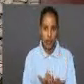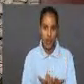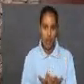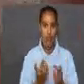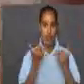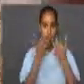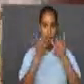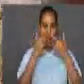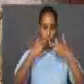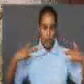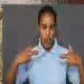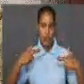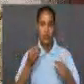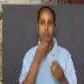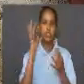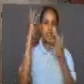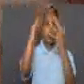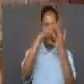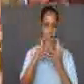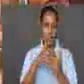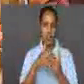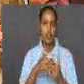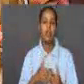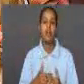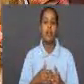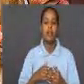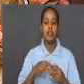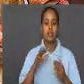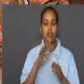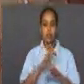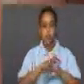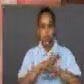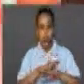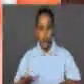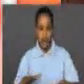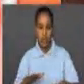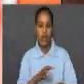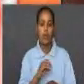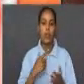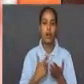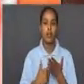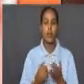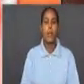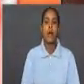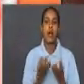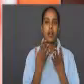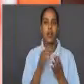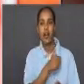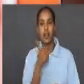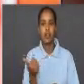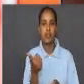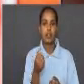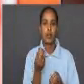ropes, fishing nets, carpets, and bottles, among many